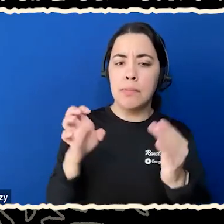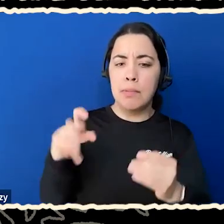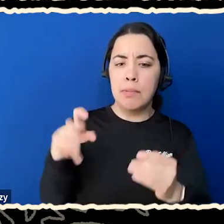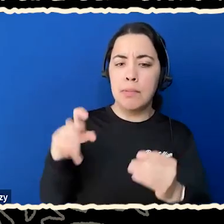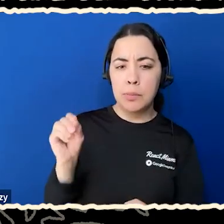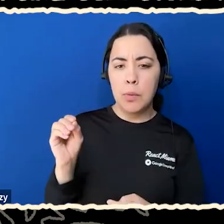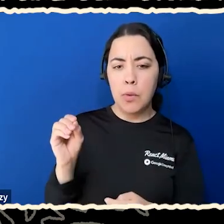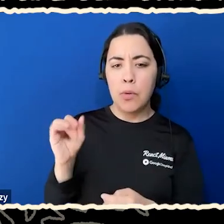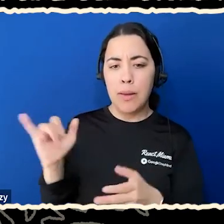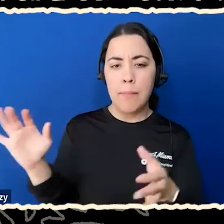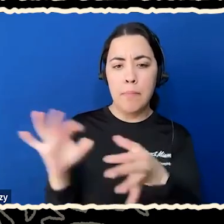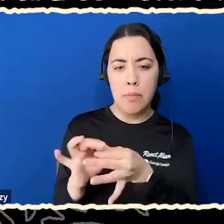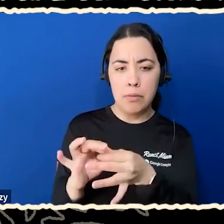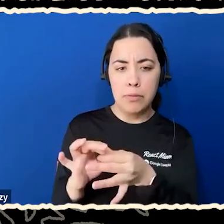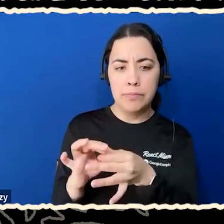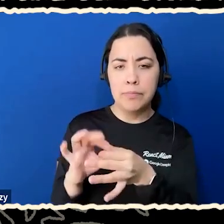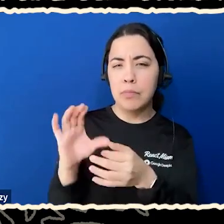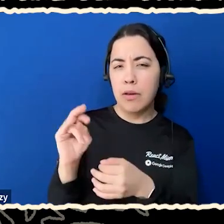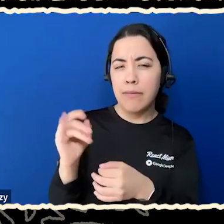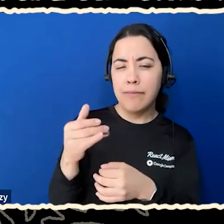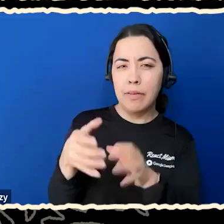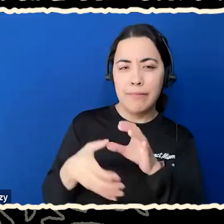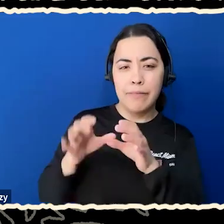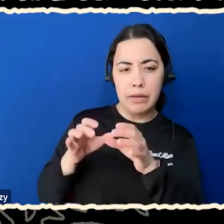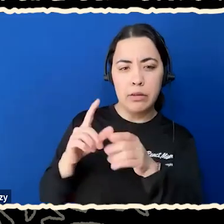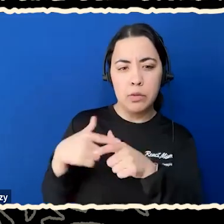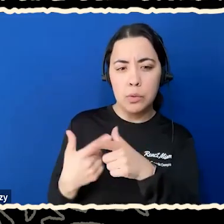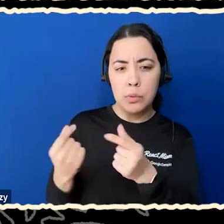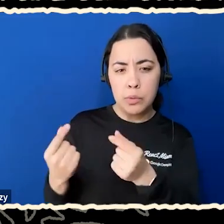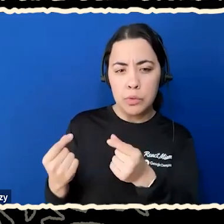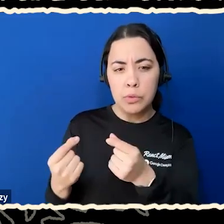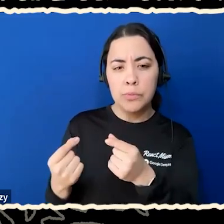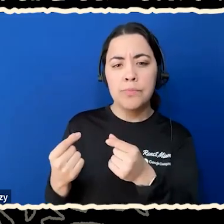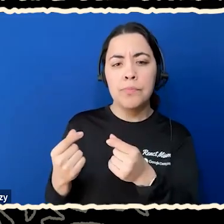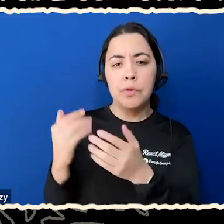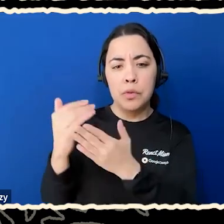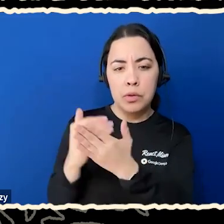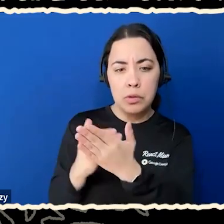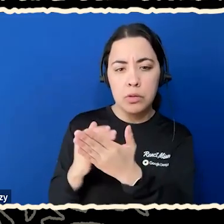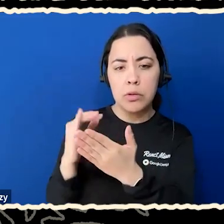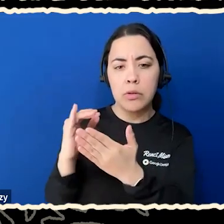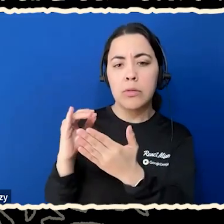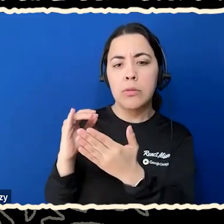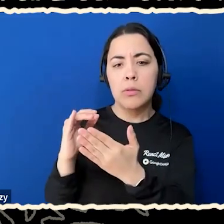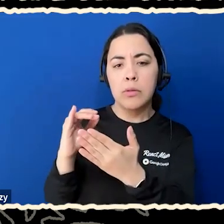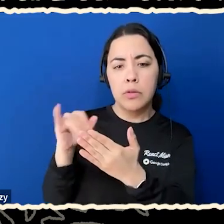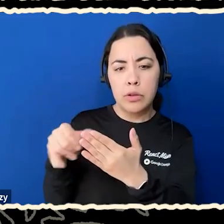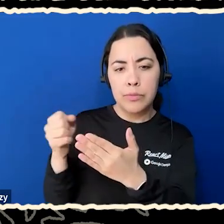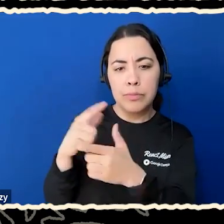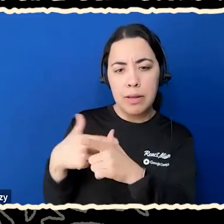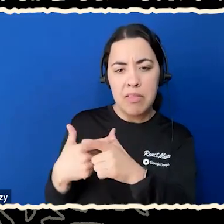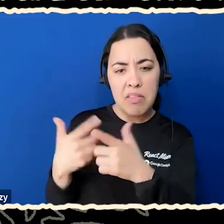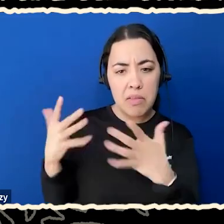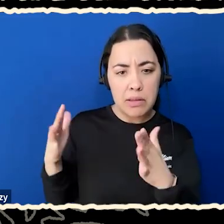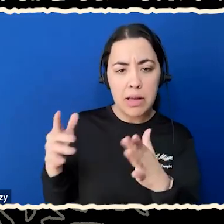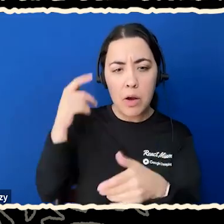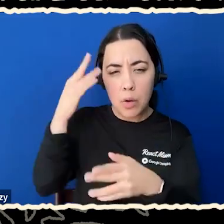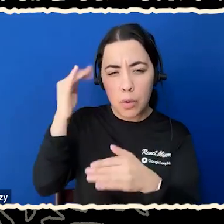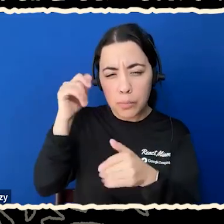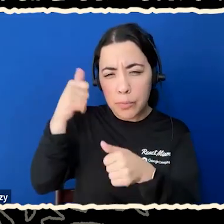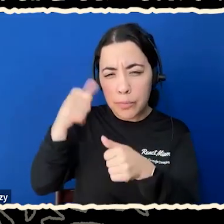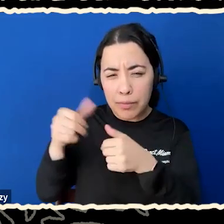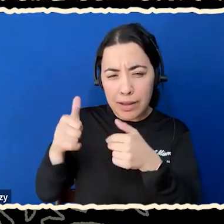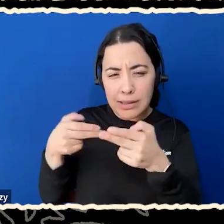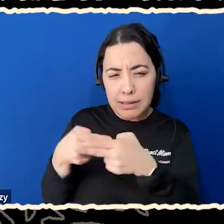the beginning of this talk, right? So let's revisit it with the React Native Brownfield library in mind. So